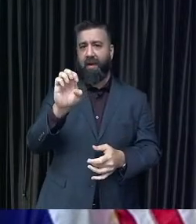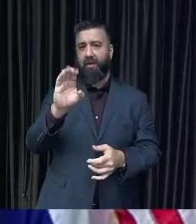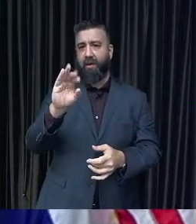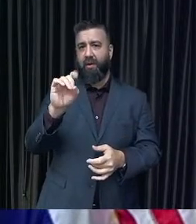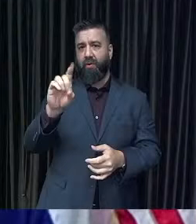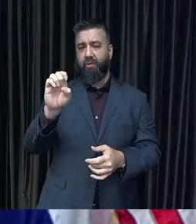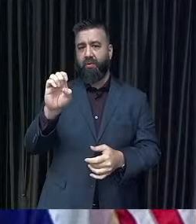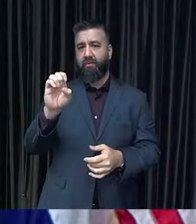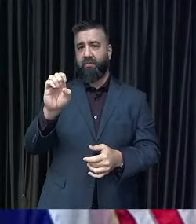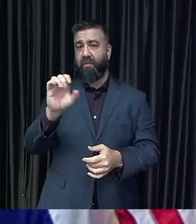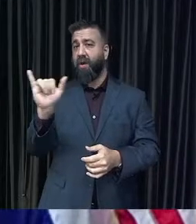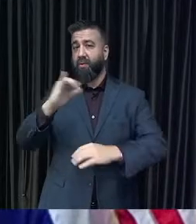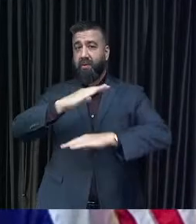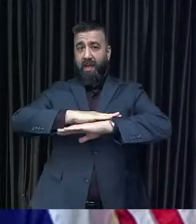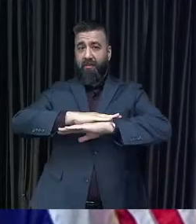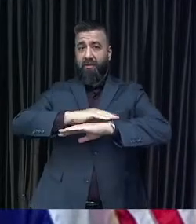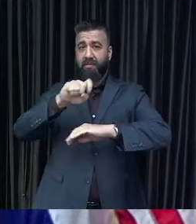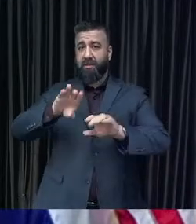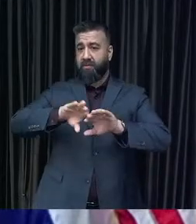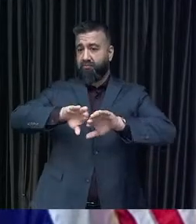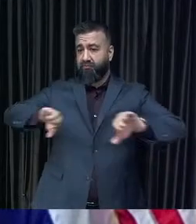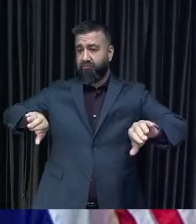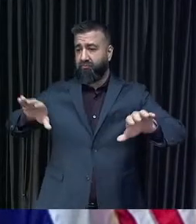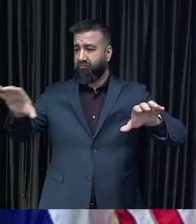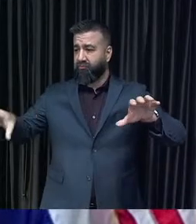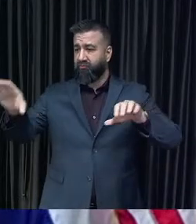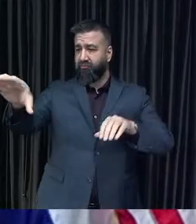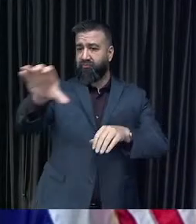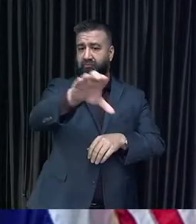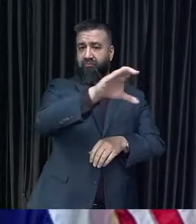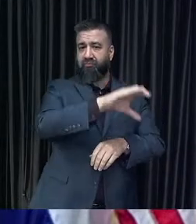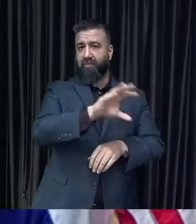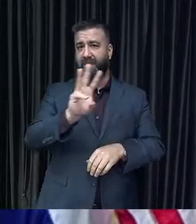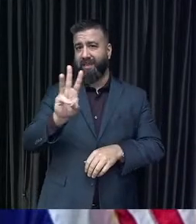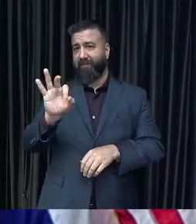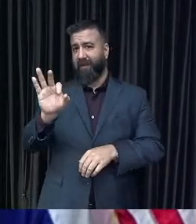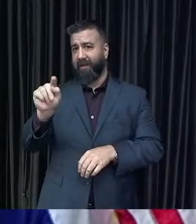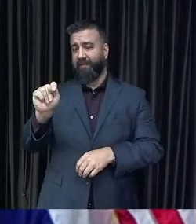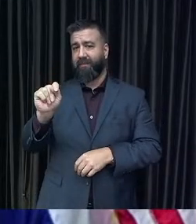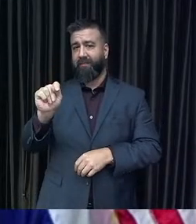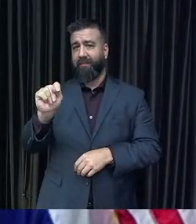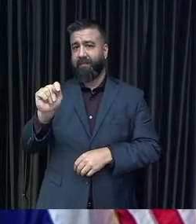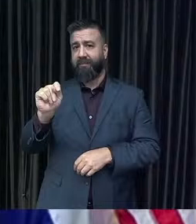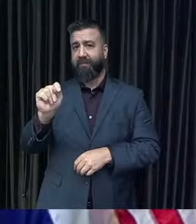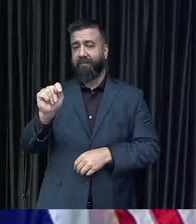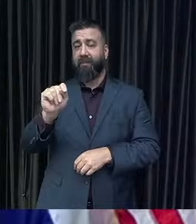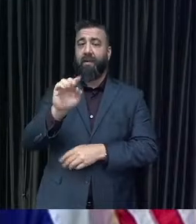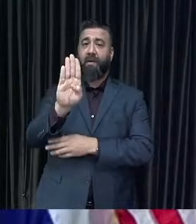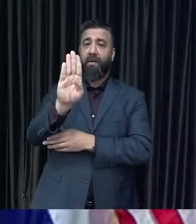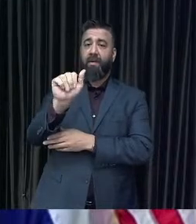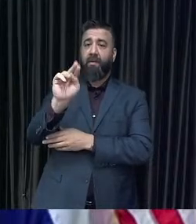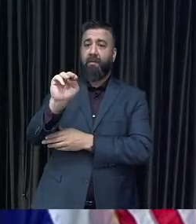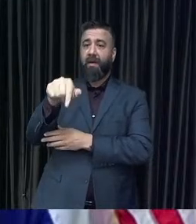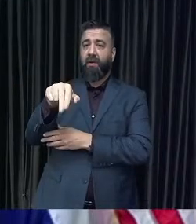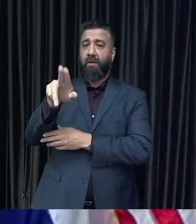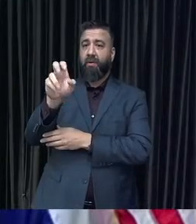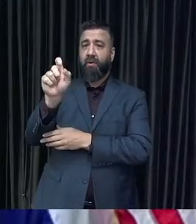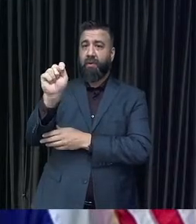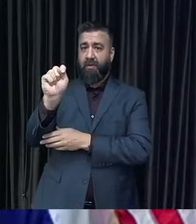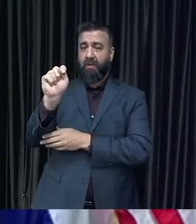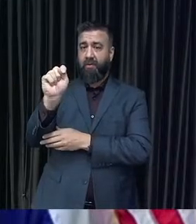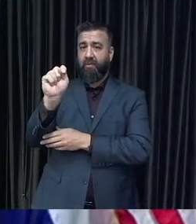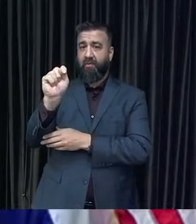sitting at tables 6 feet apart, whichever is lower. Banquet facilities will also be limited in